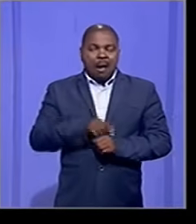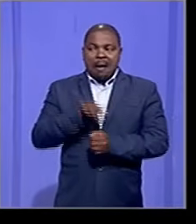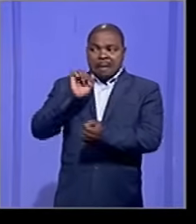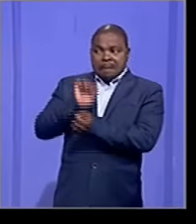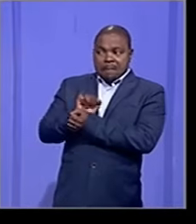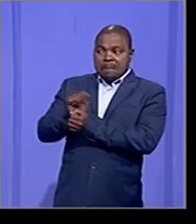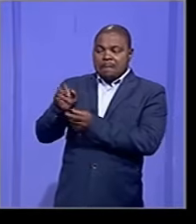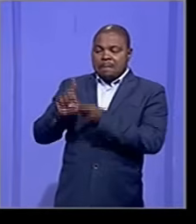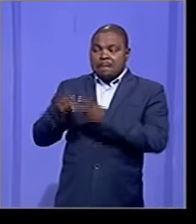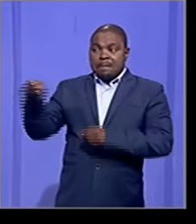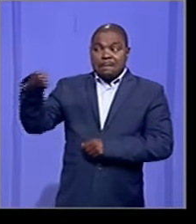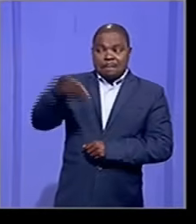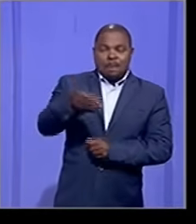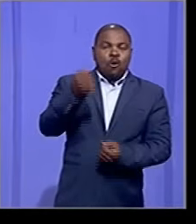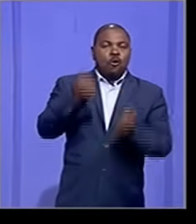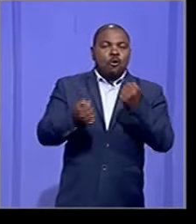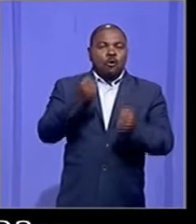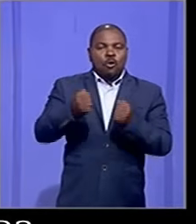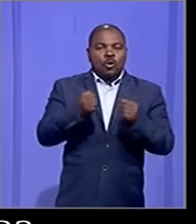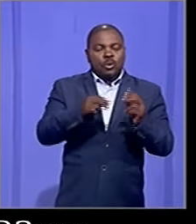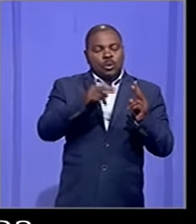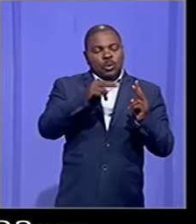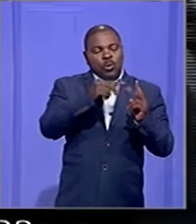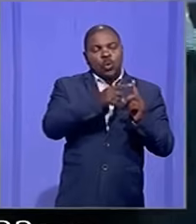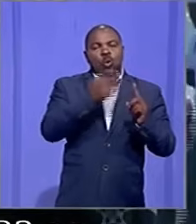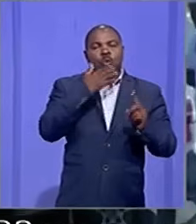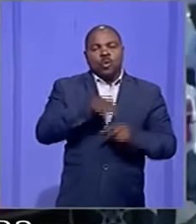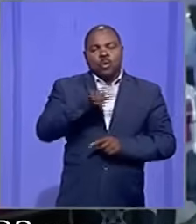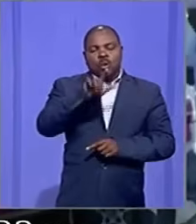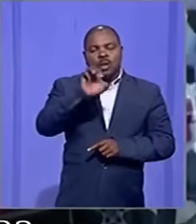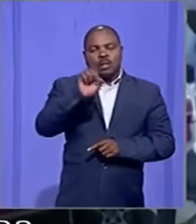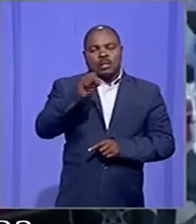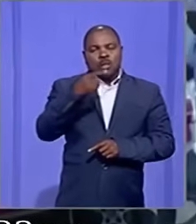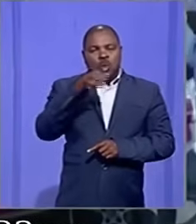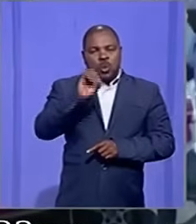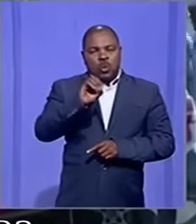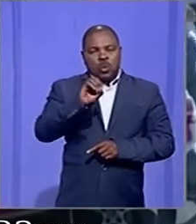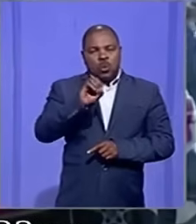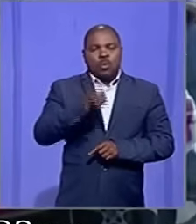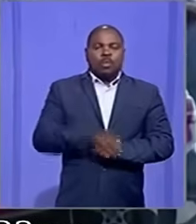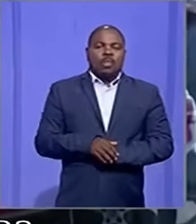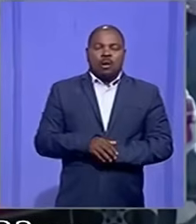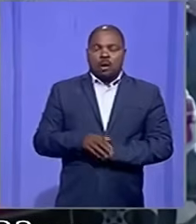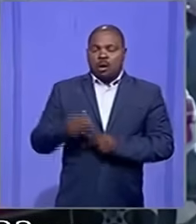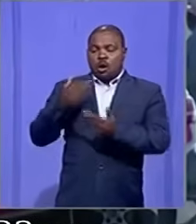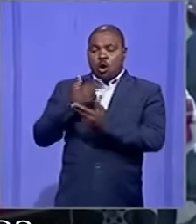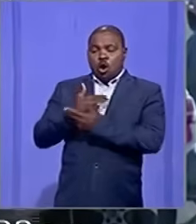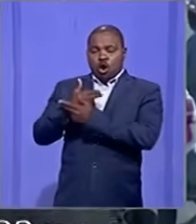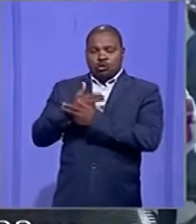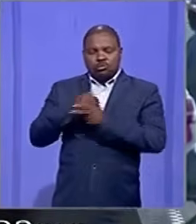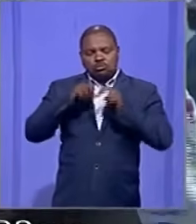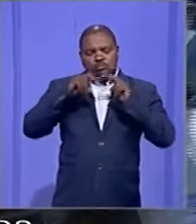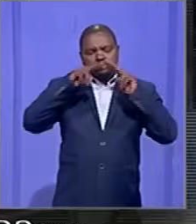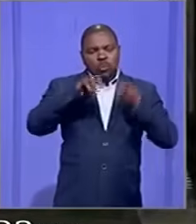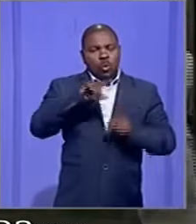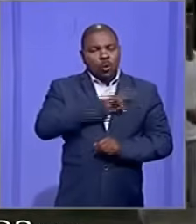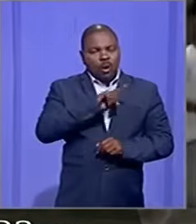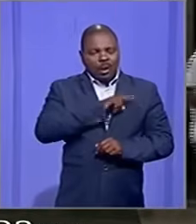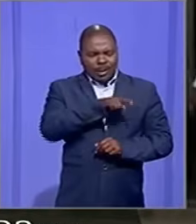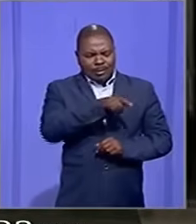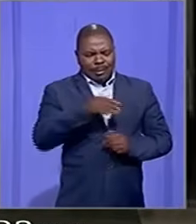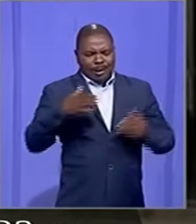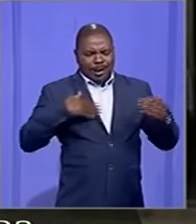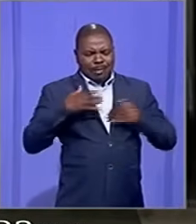kgotlatshekelo ga motsamaisi wa masepala Lesego Seametso. The Hawks e bolelitse dipatiso morago ga go fitlhelwa ga tsamaiso e